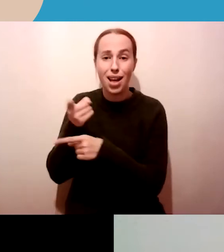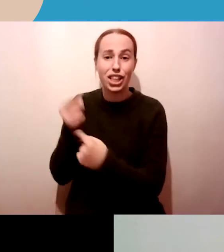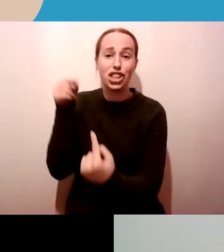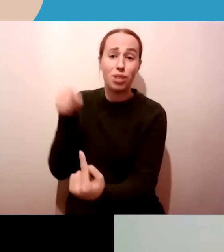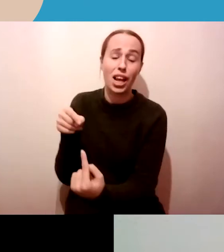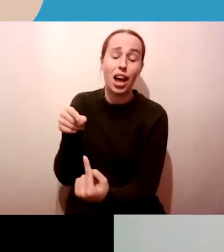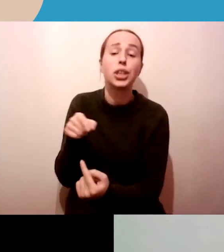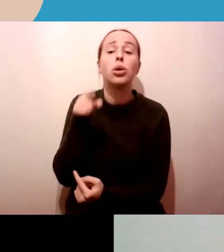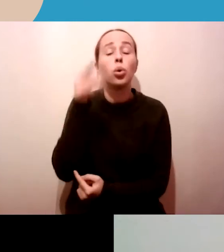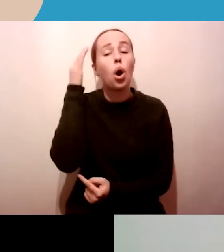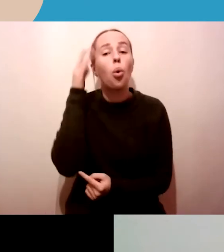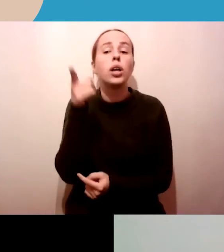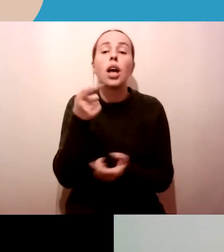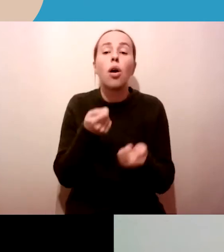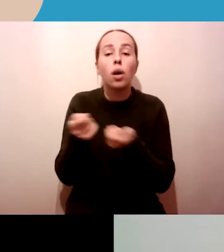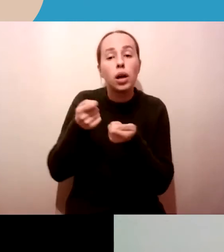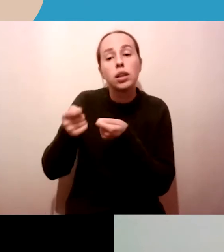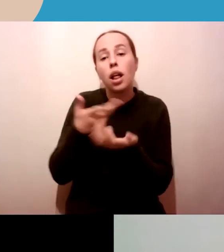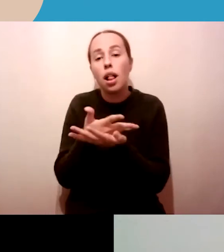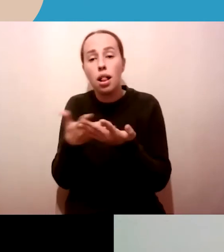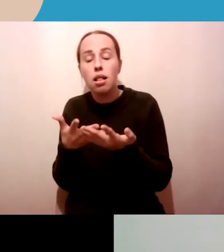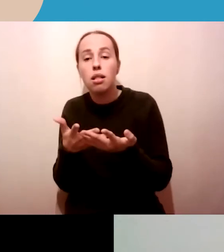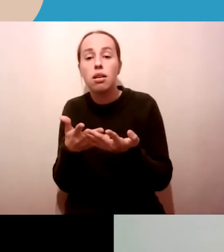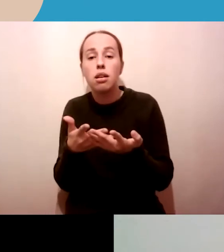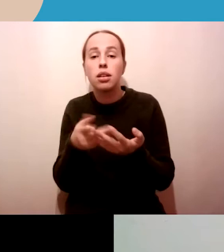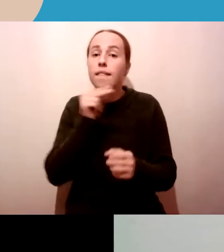You have participated in a number of